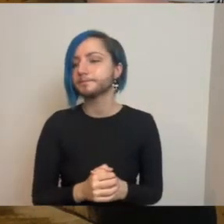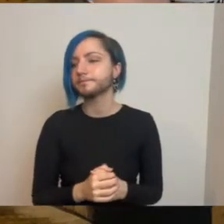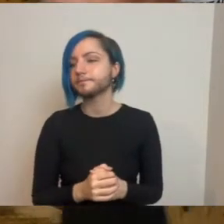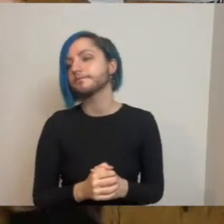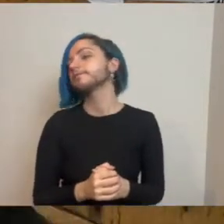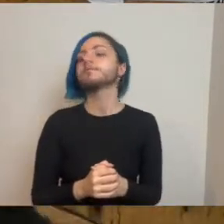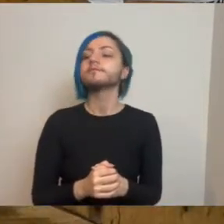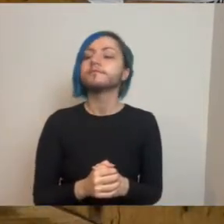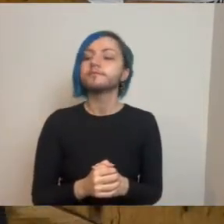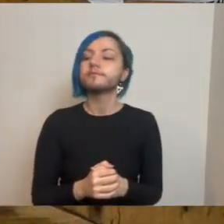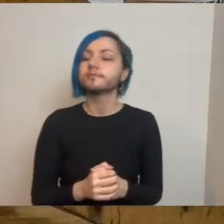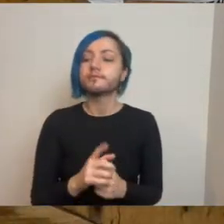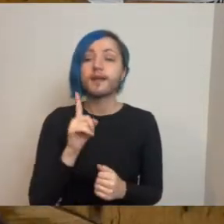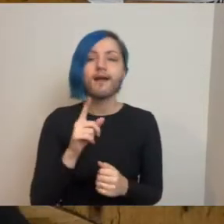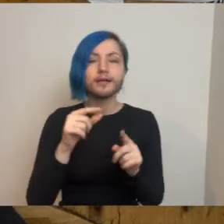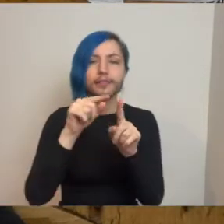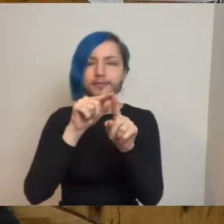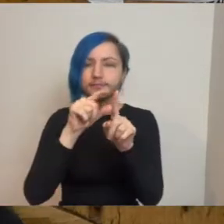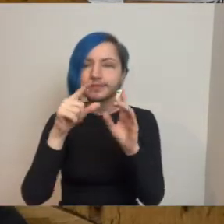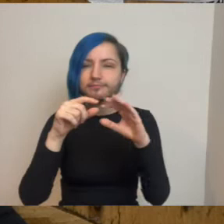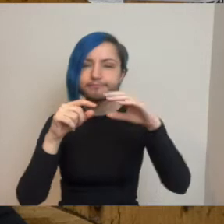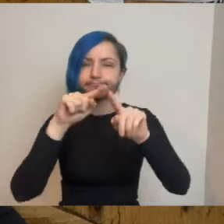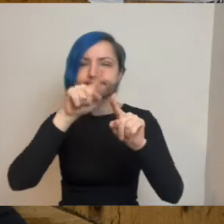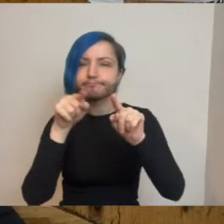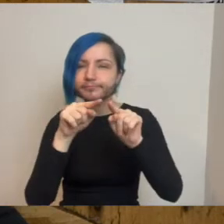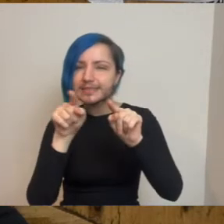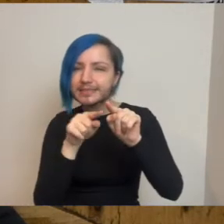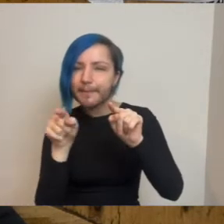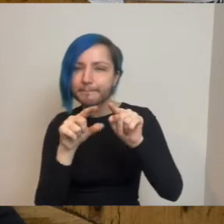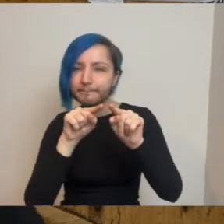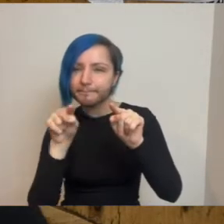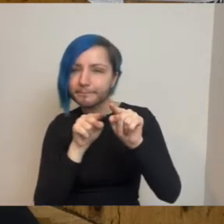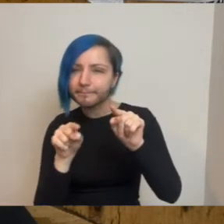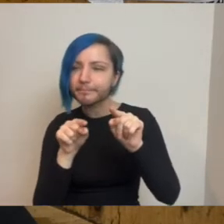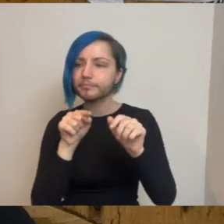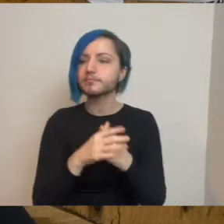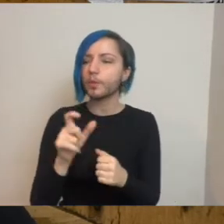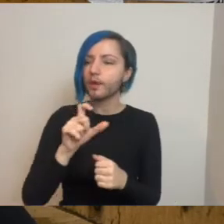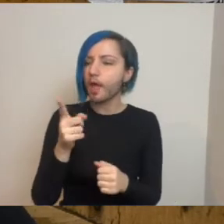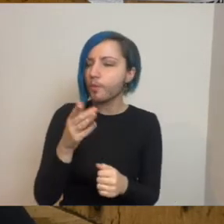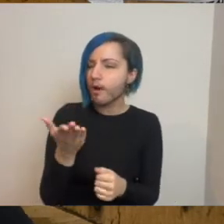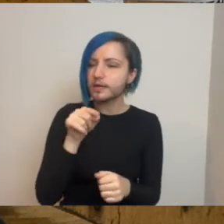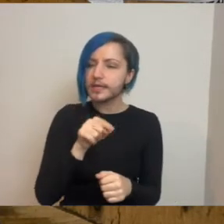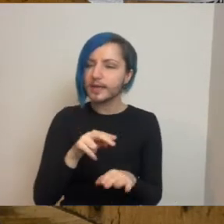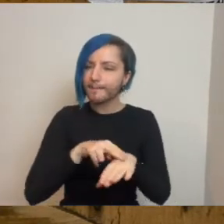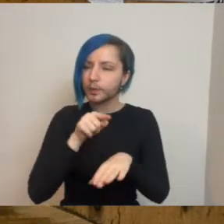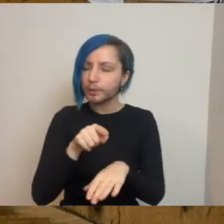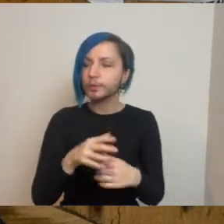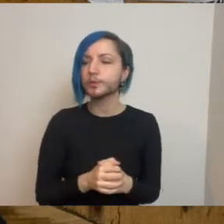But I didn't do any of these stems. So my stems on this one is blue.